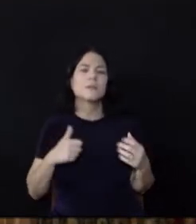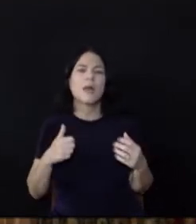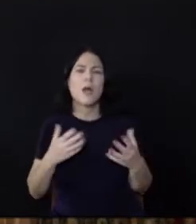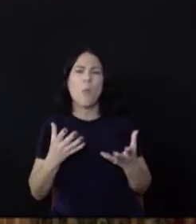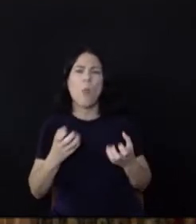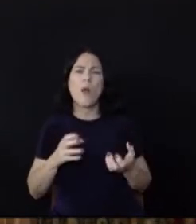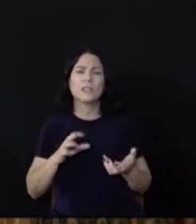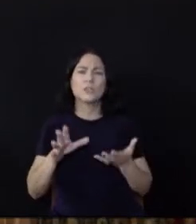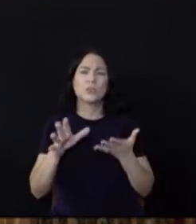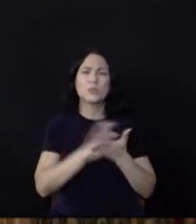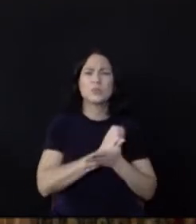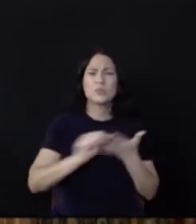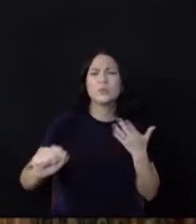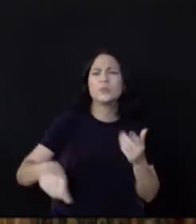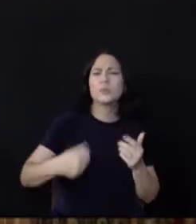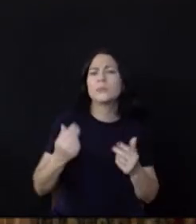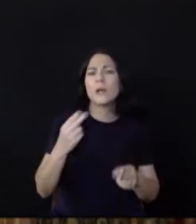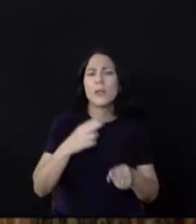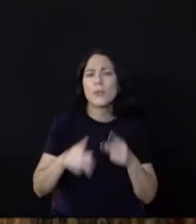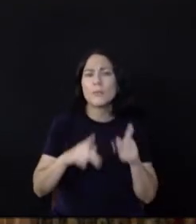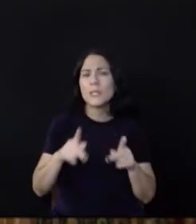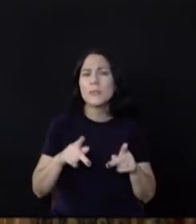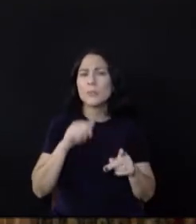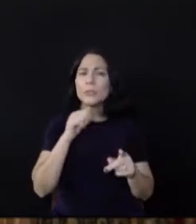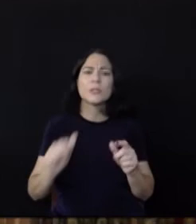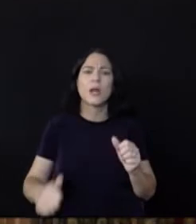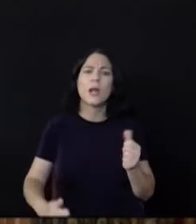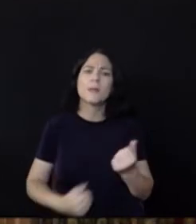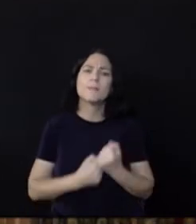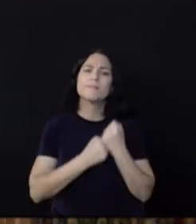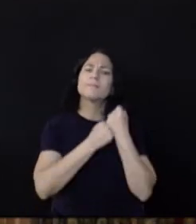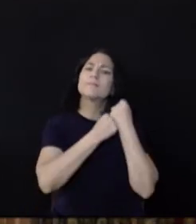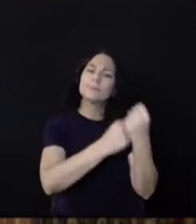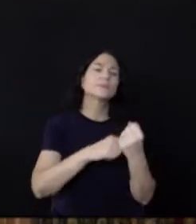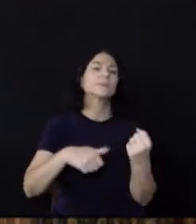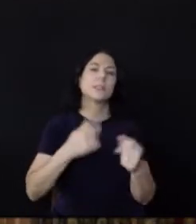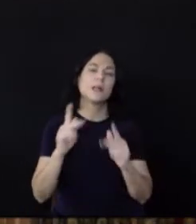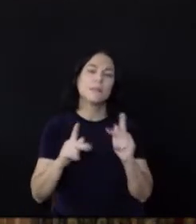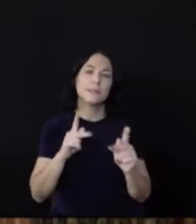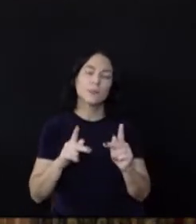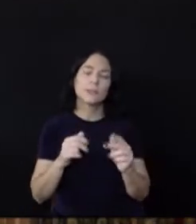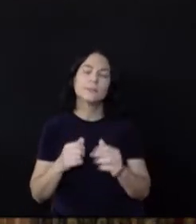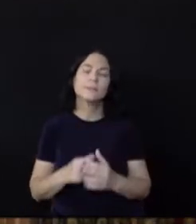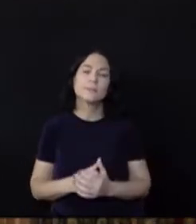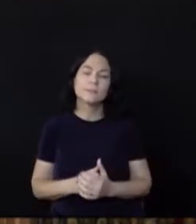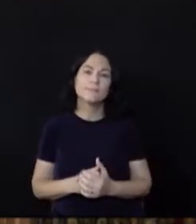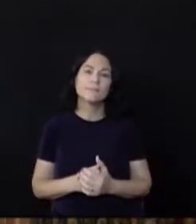tear others down rather than build others up.